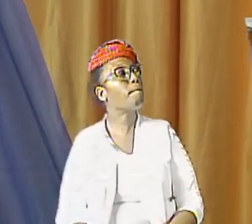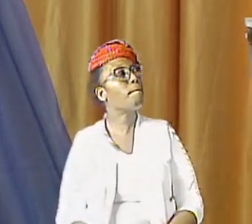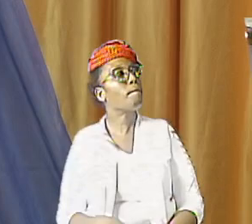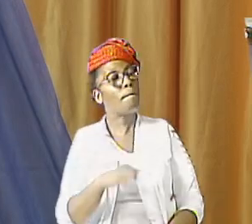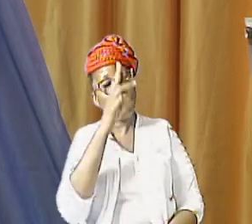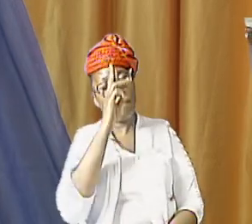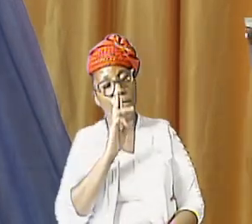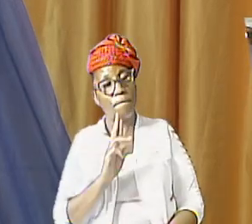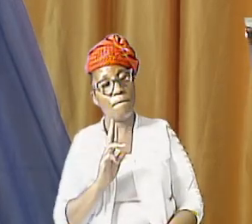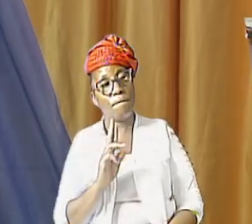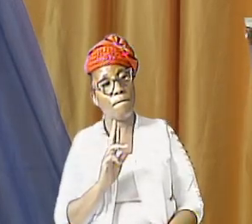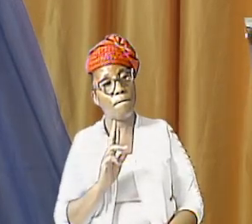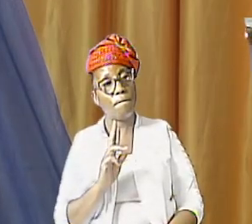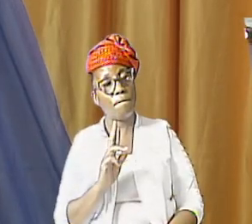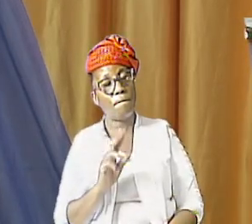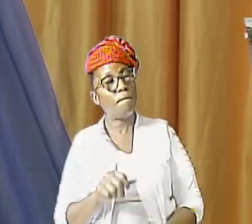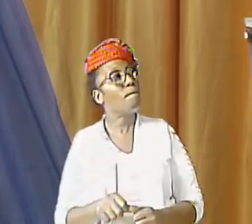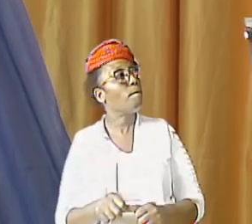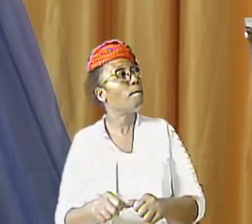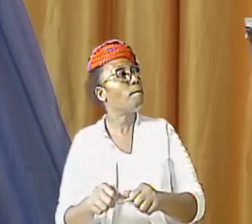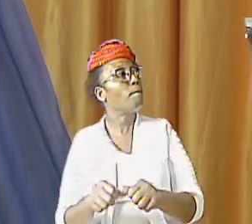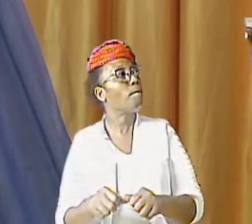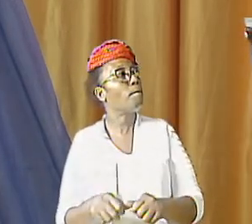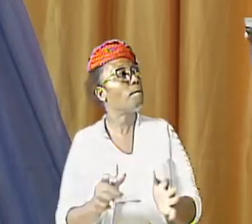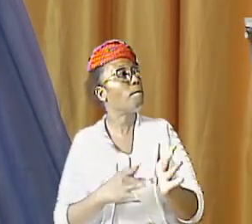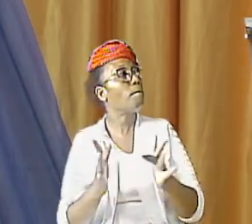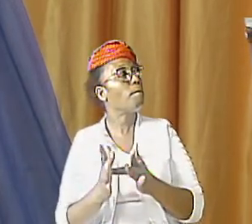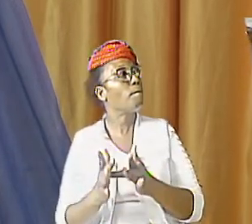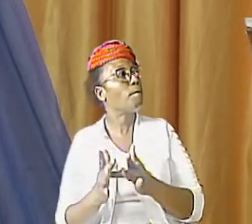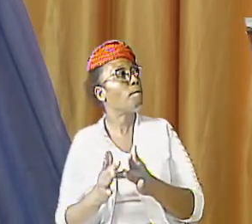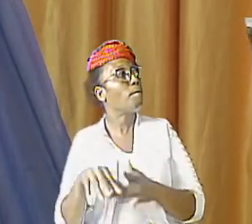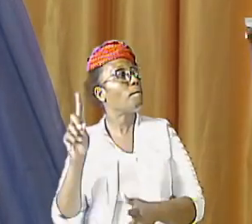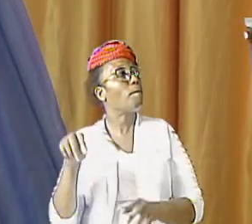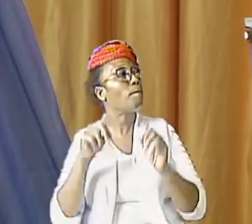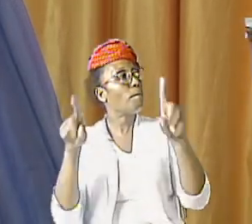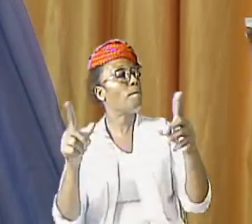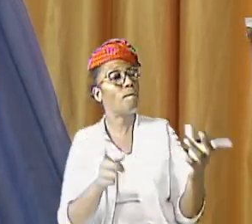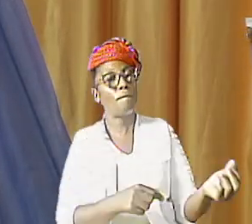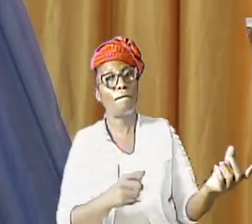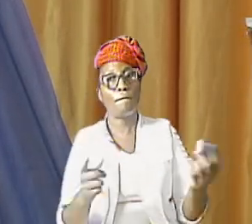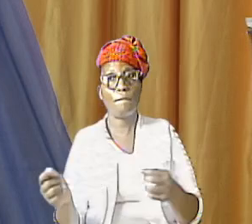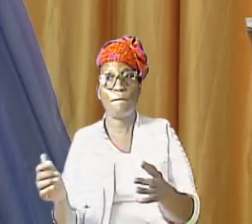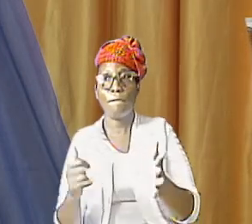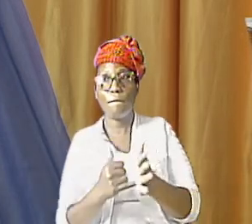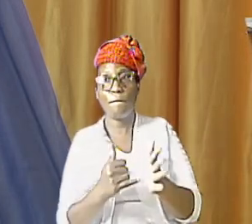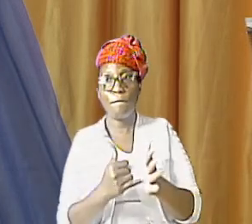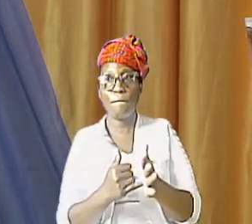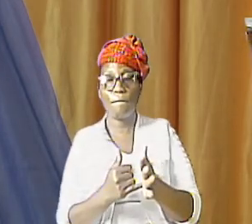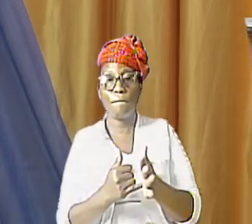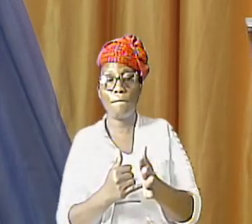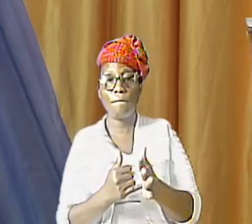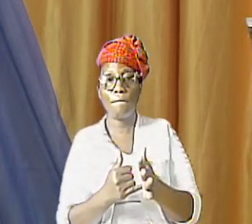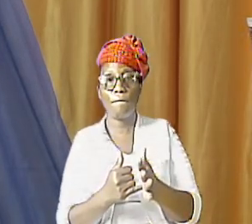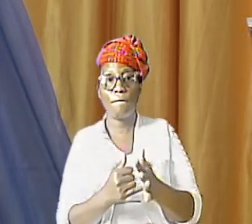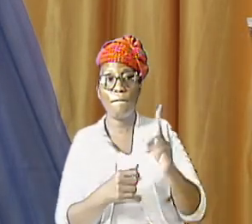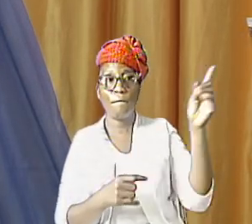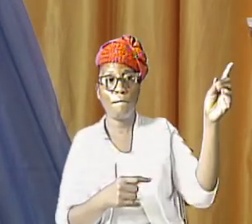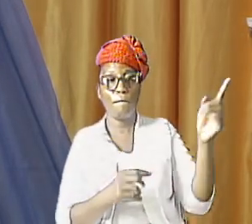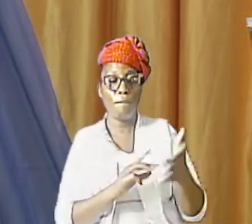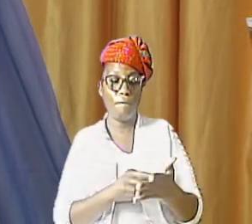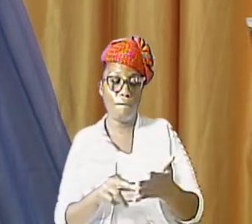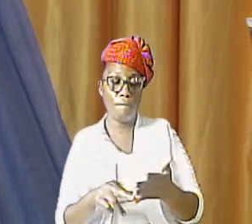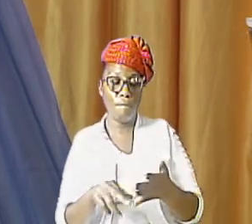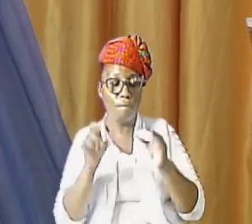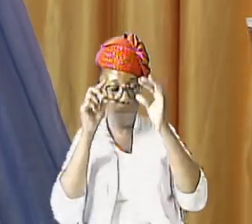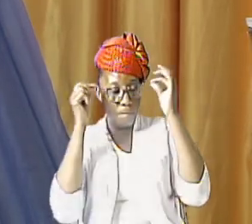Progressive revelation, that he was the one that's going to do it. I read